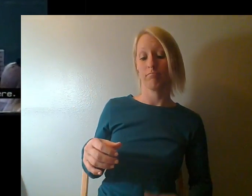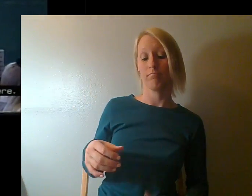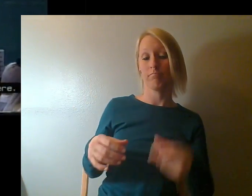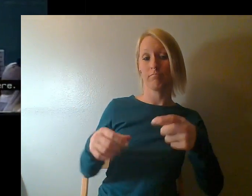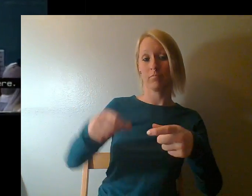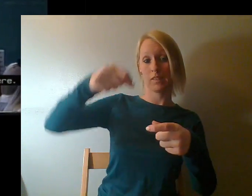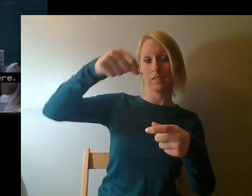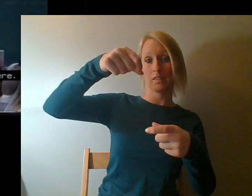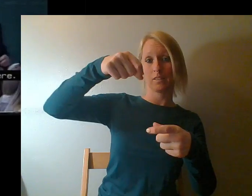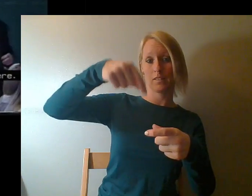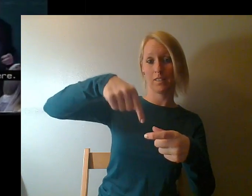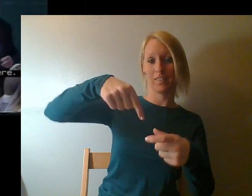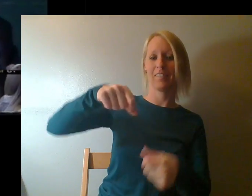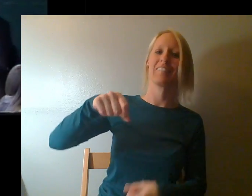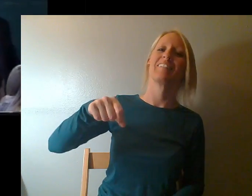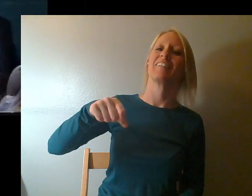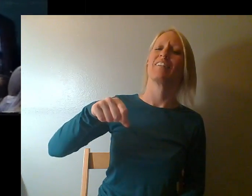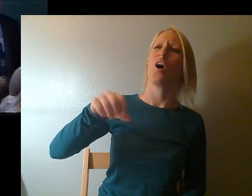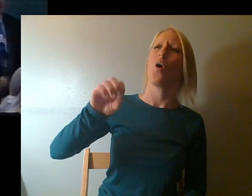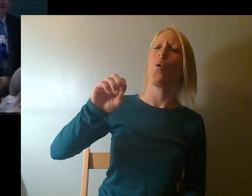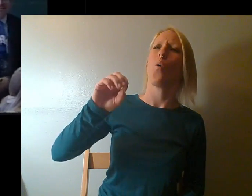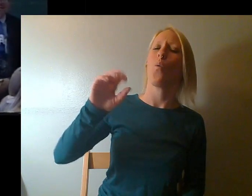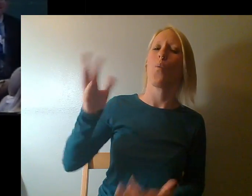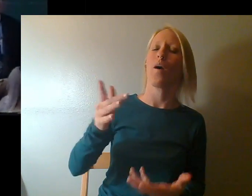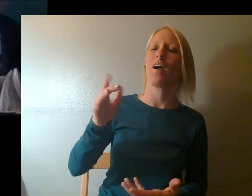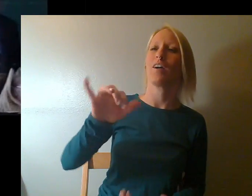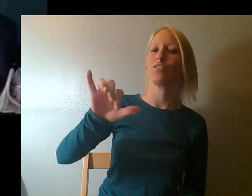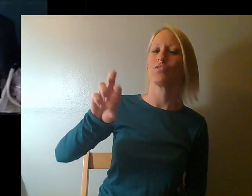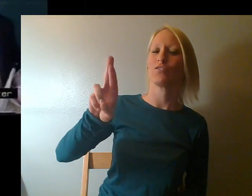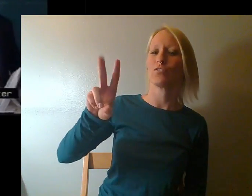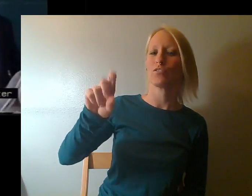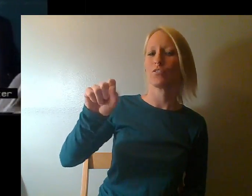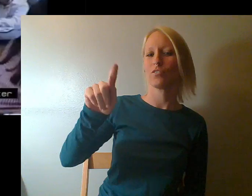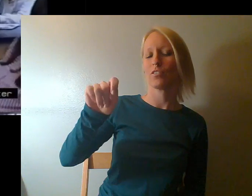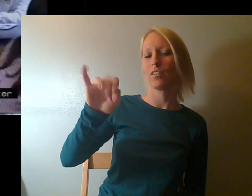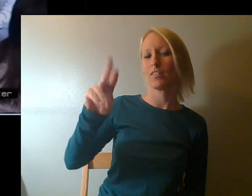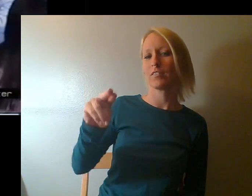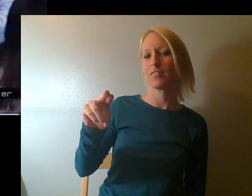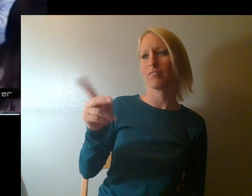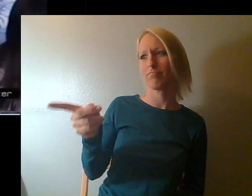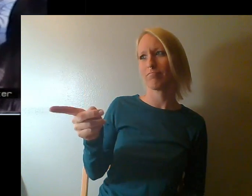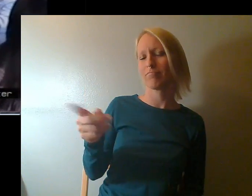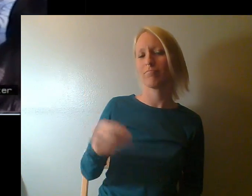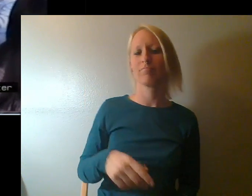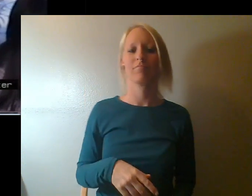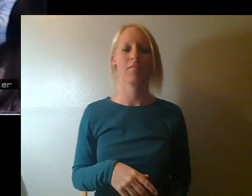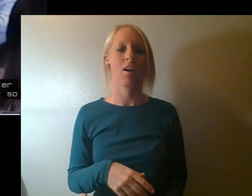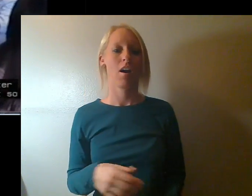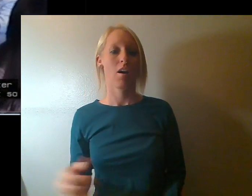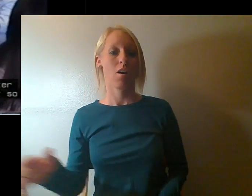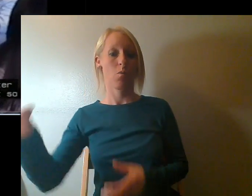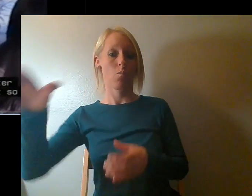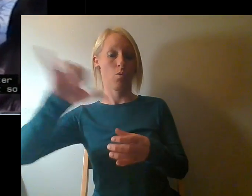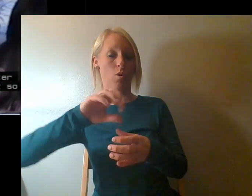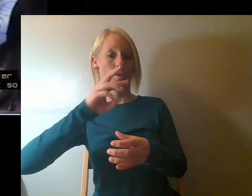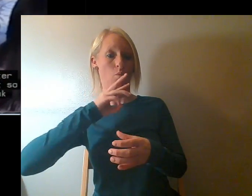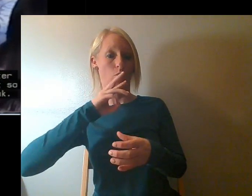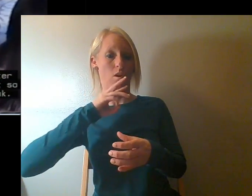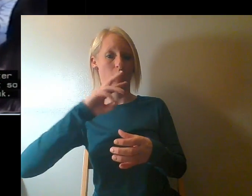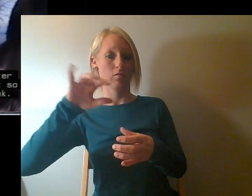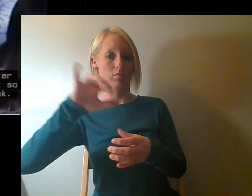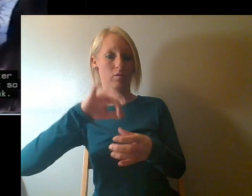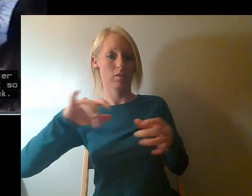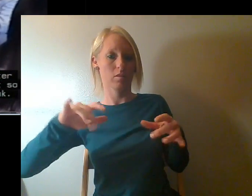Oh, wait, Justin, you had one. I'm sorry. Go ahead. it'll go in the water and then it'll spread out so it'll turn like a